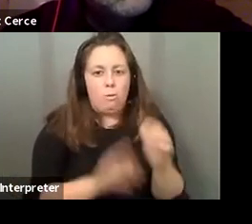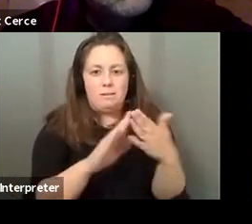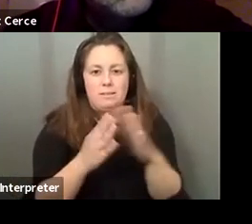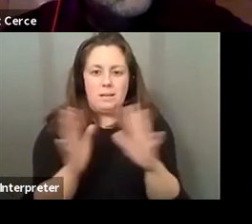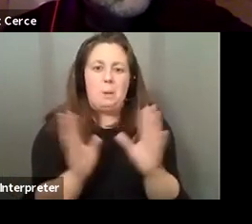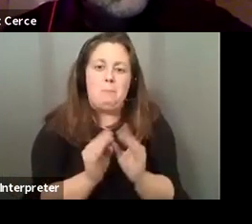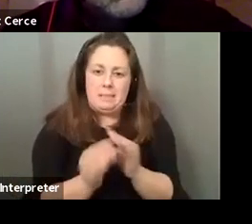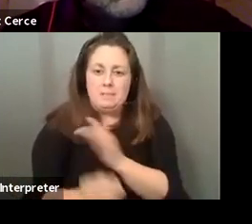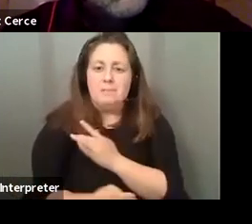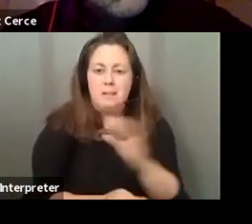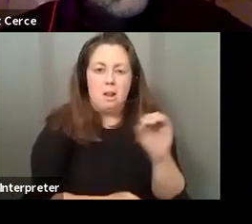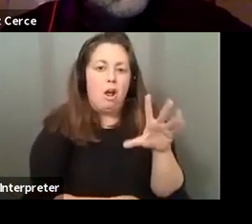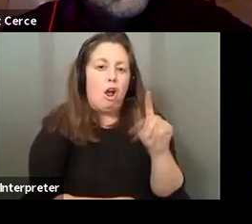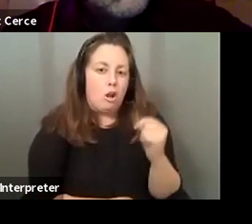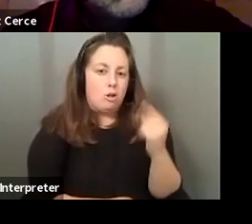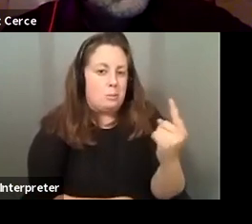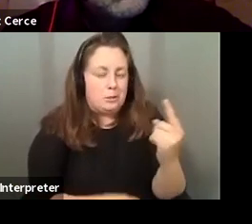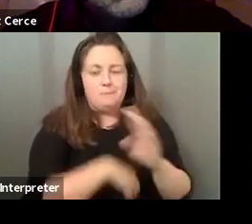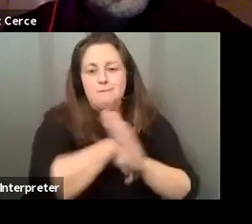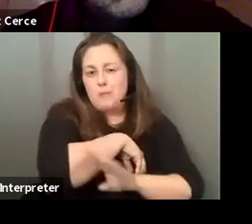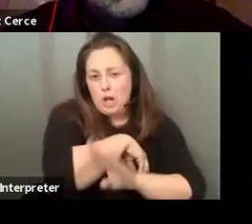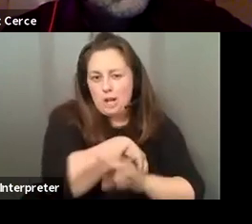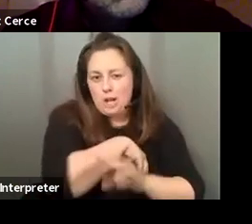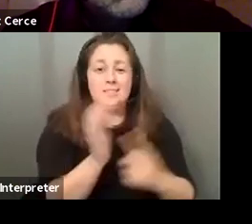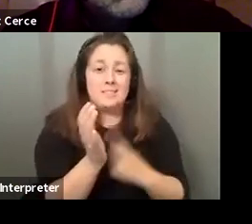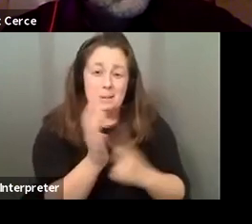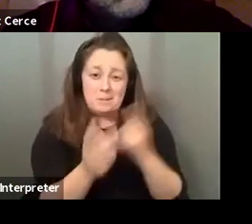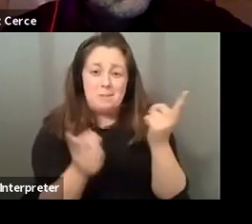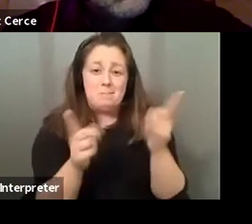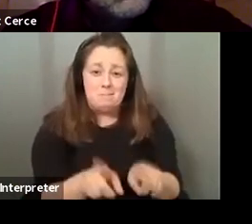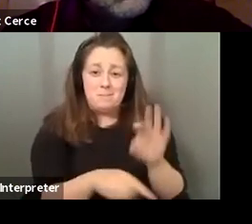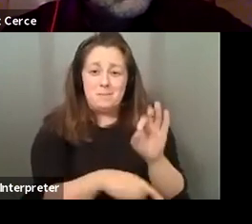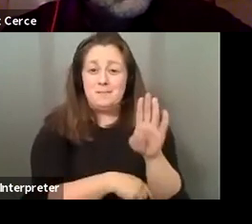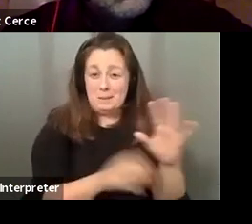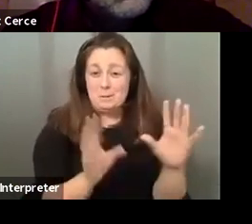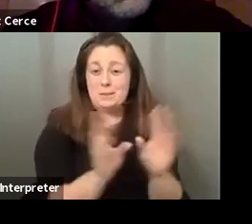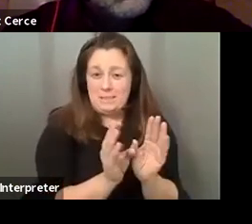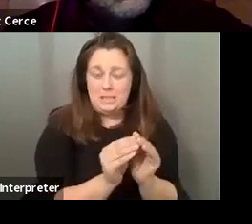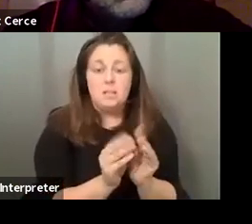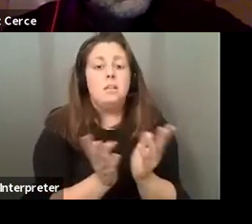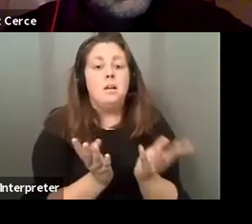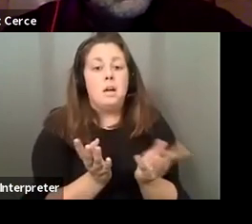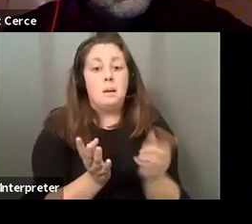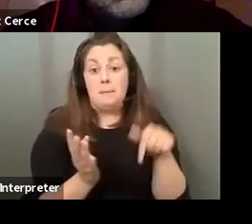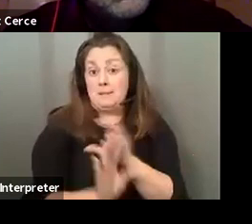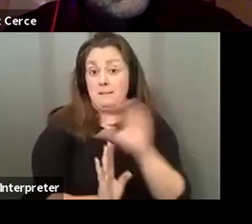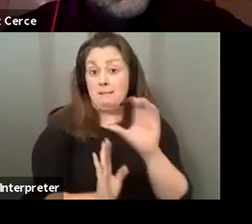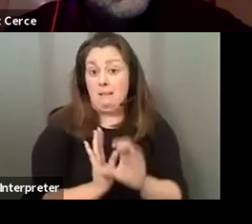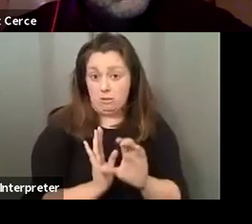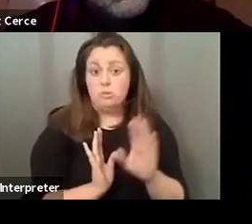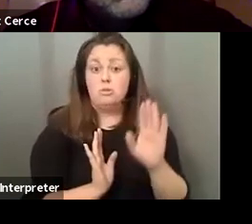October and one in the fall. Sometimes we even have one in February in the past. But this calendar would get us into